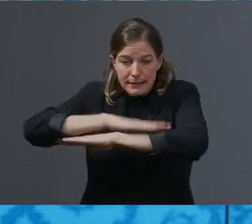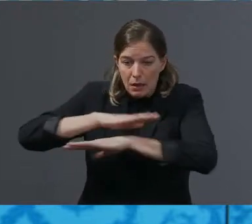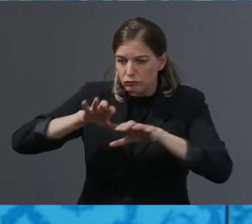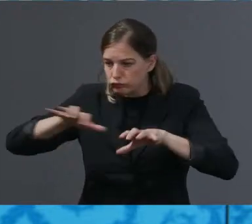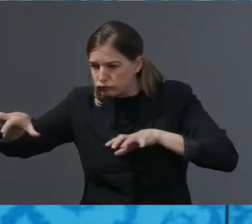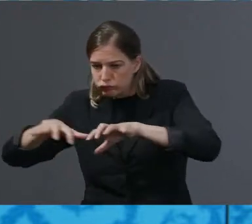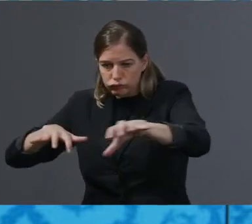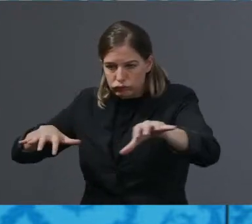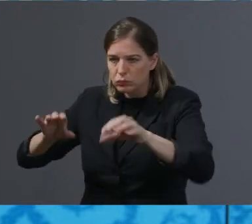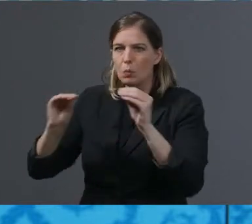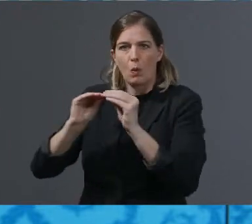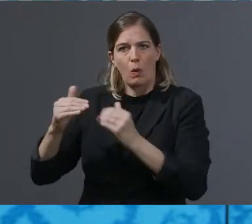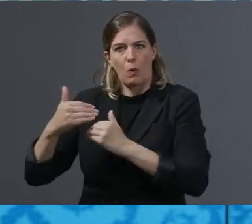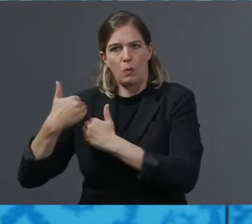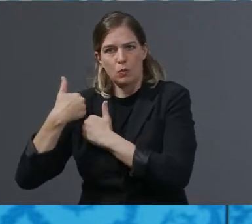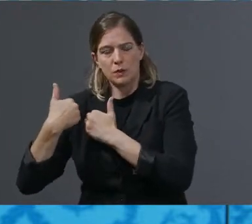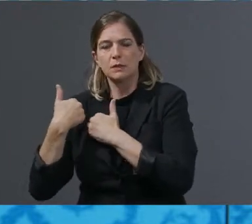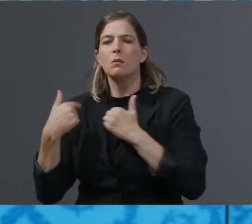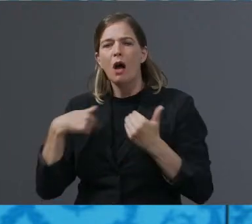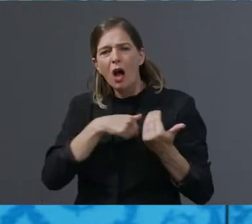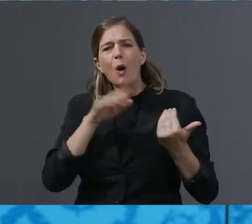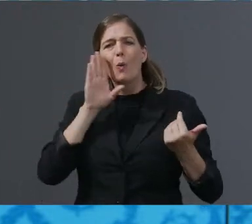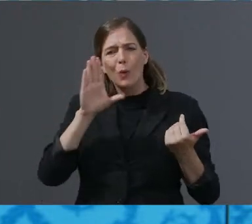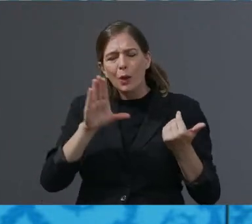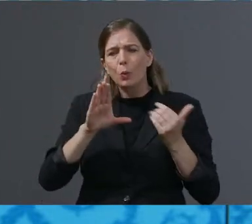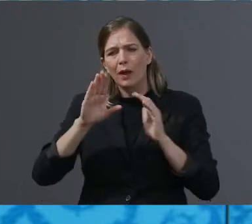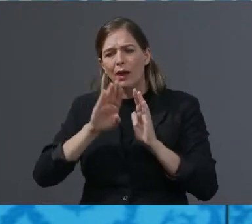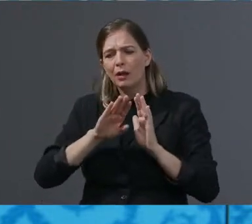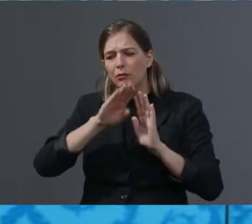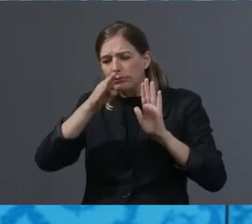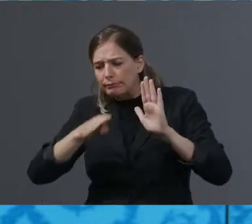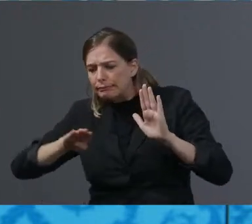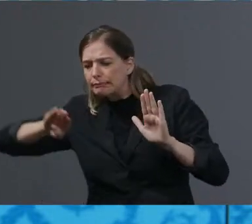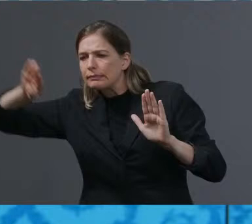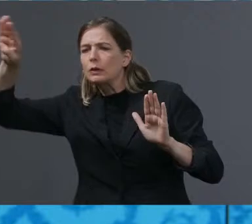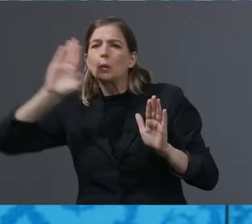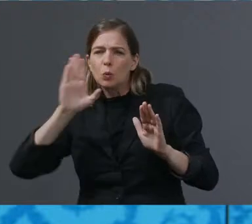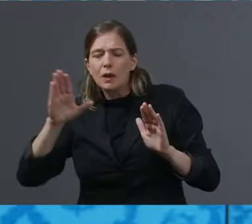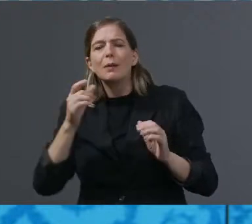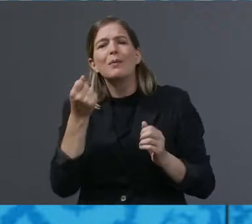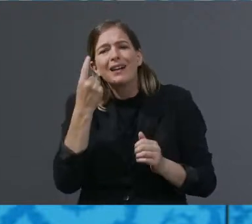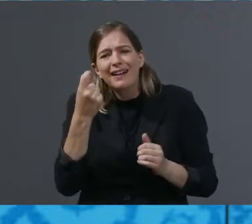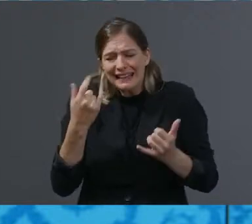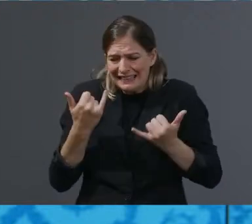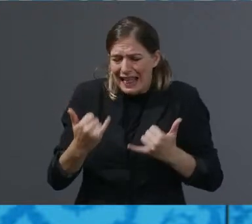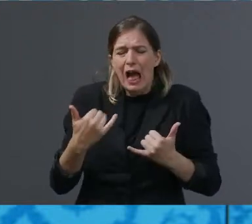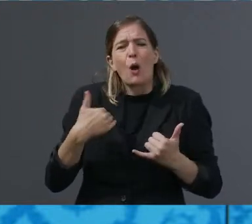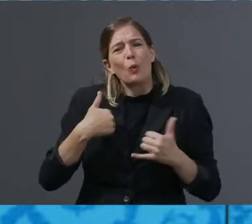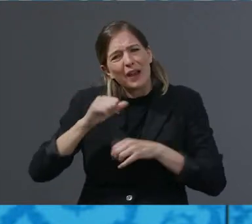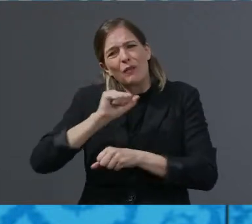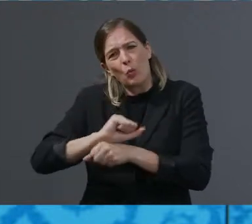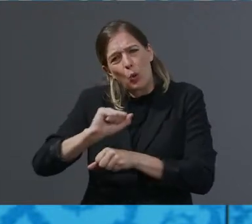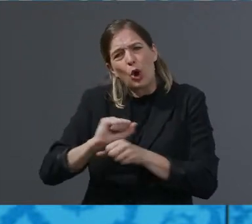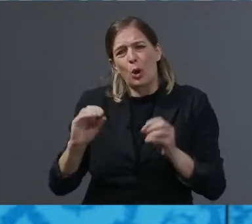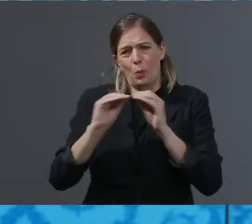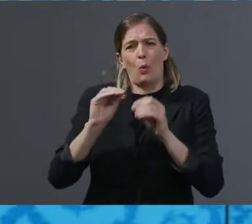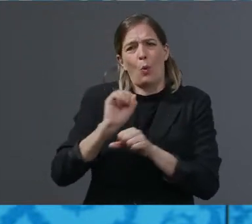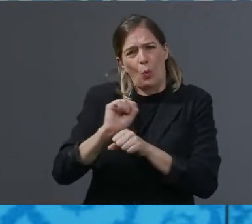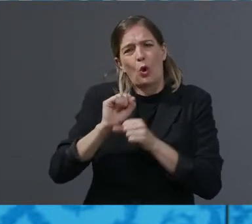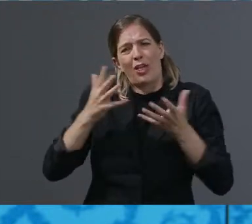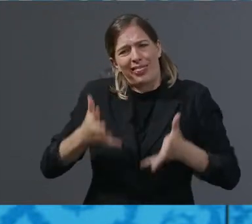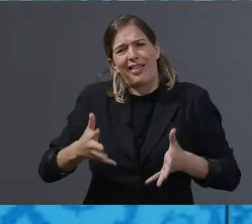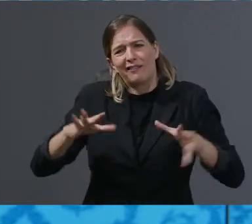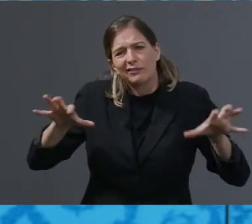But there is work to do today. Do you think you made any mistakes? I'm sure I made.